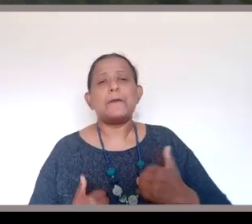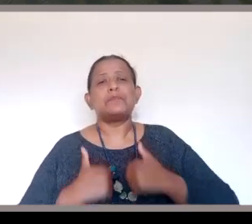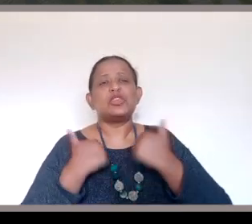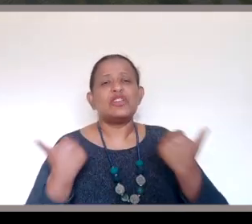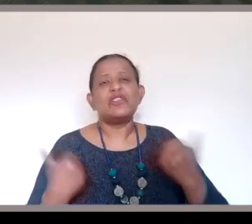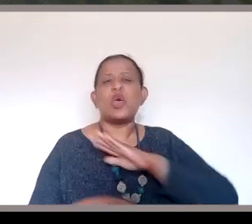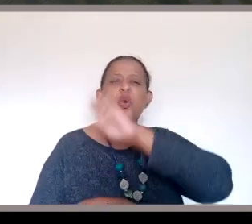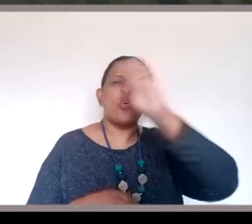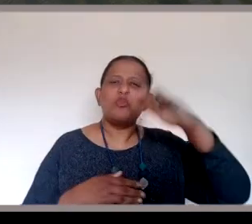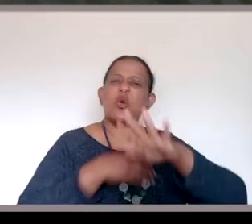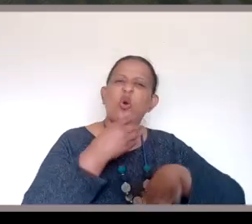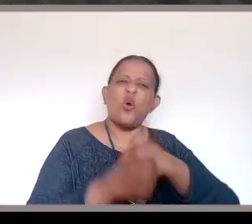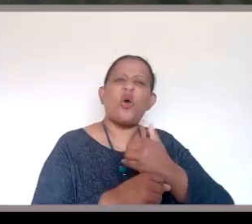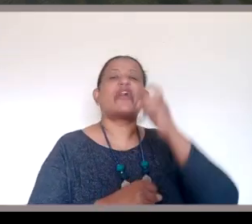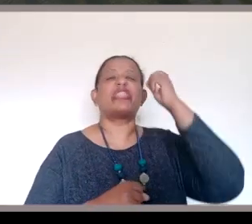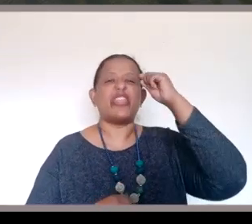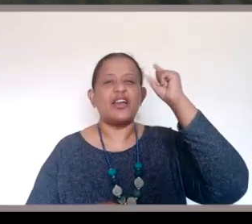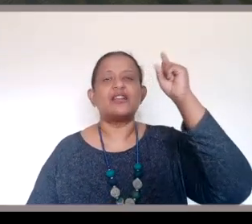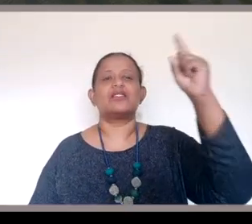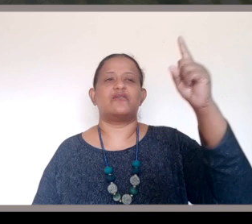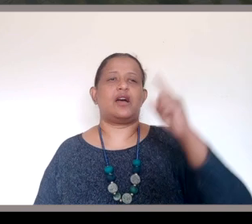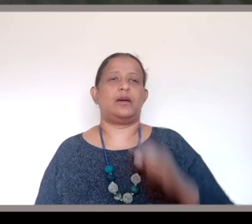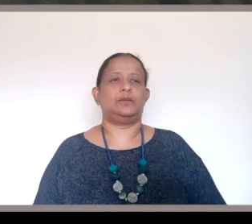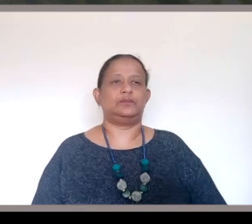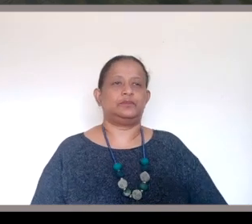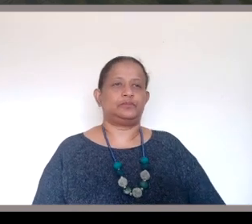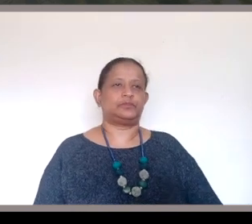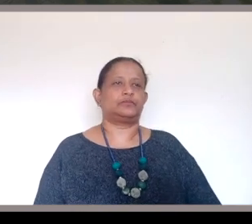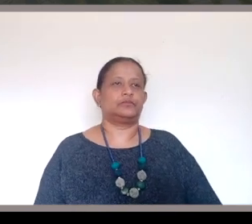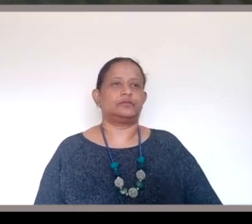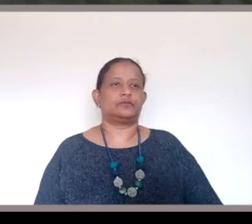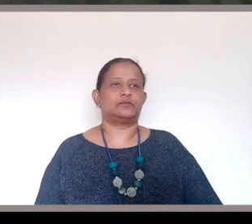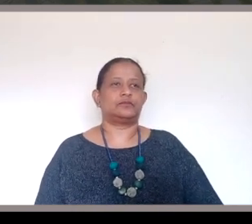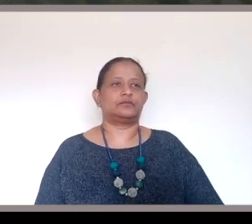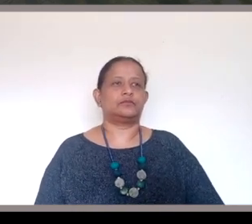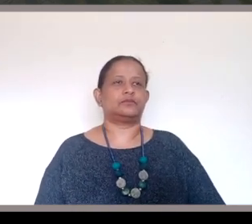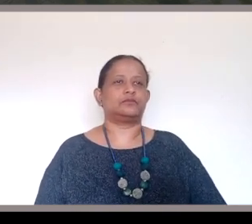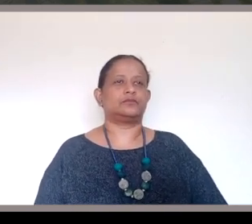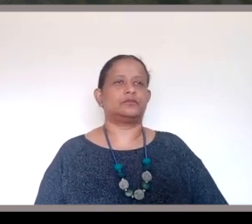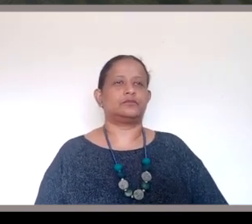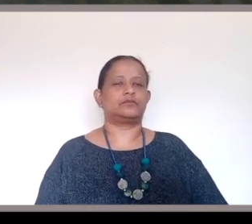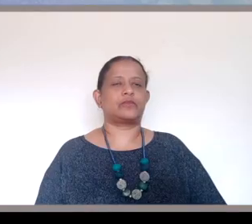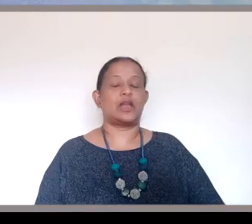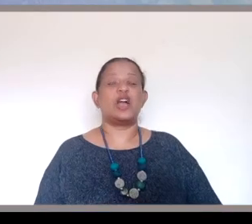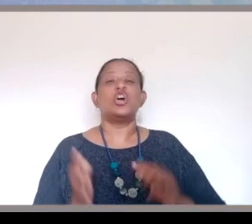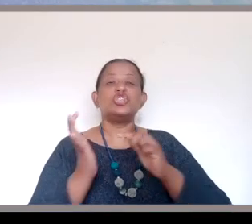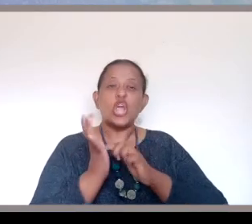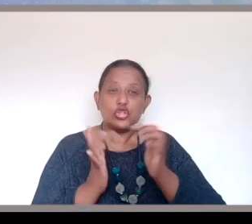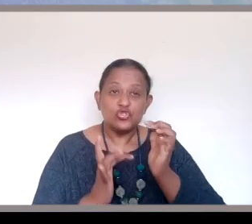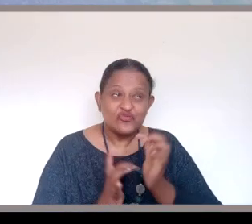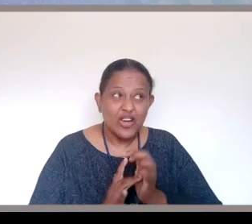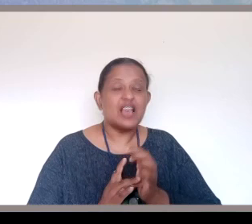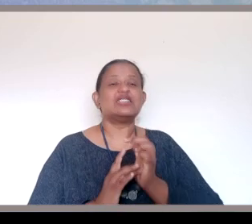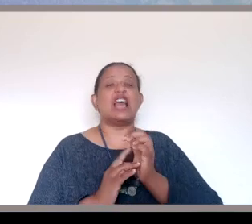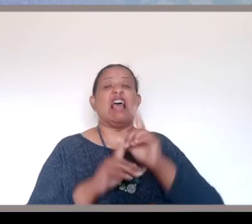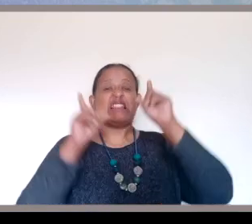yet he did not sin." You see, he was perfect. He was tempted, but he never gave